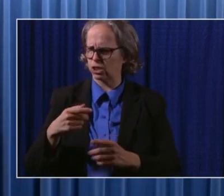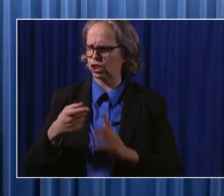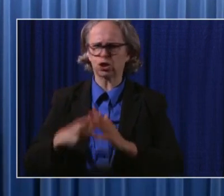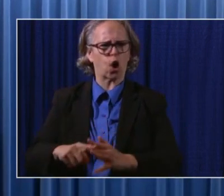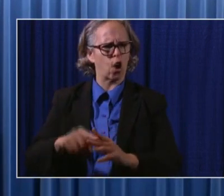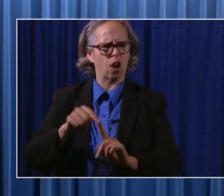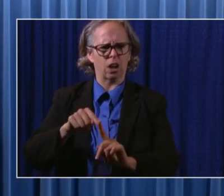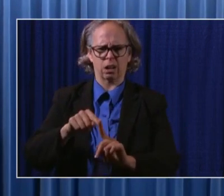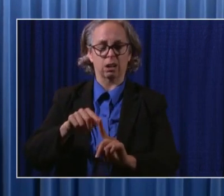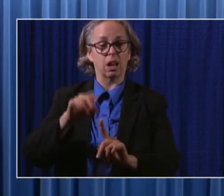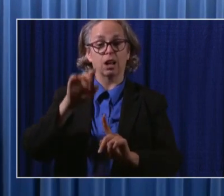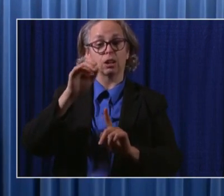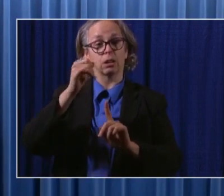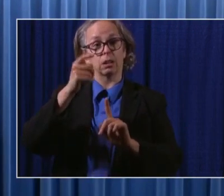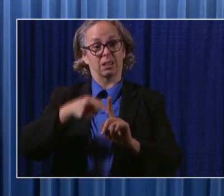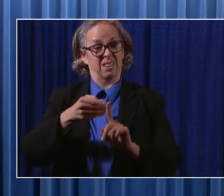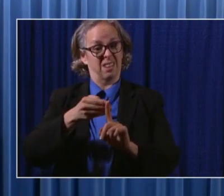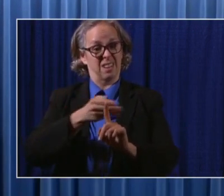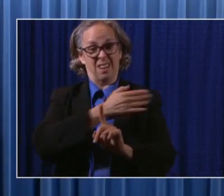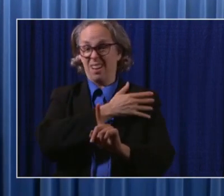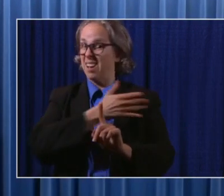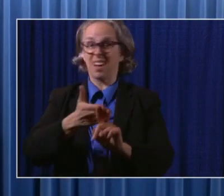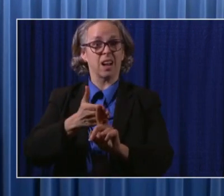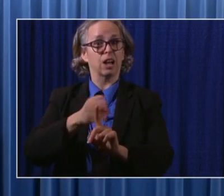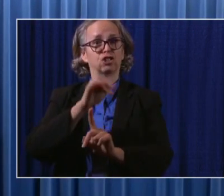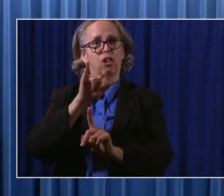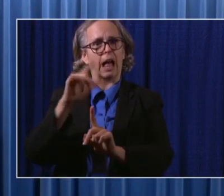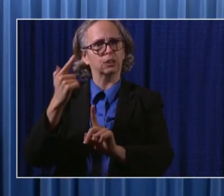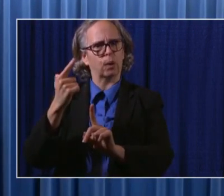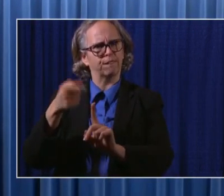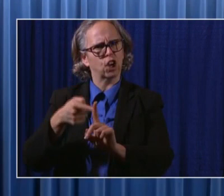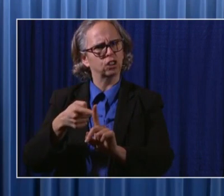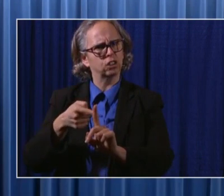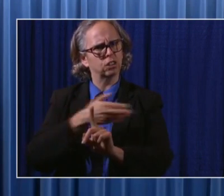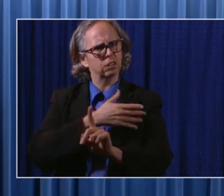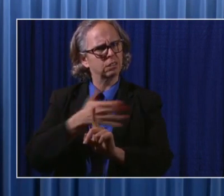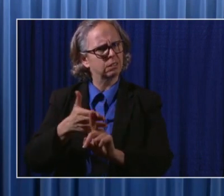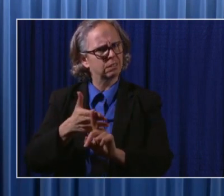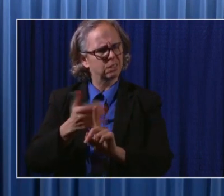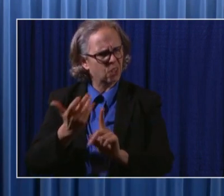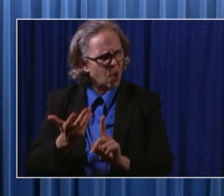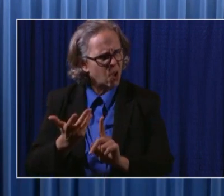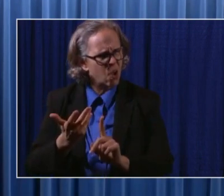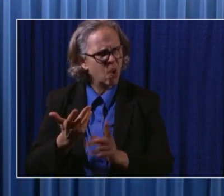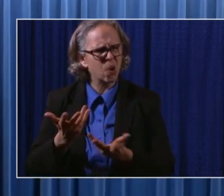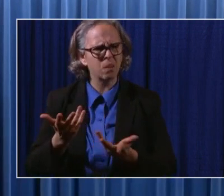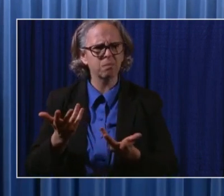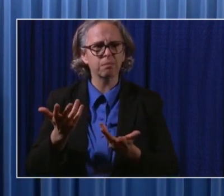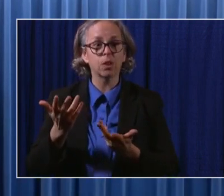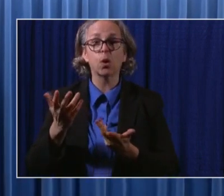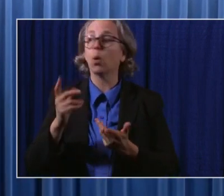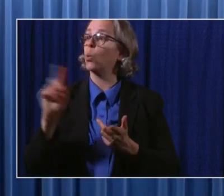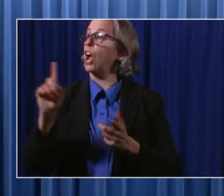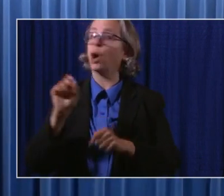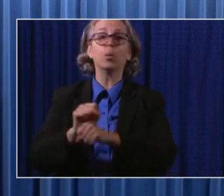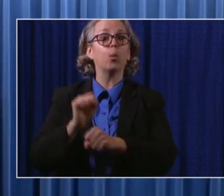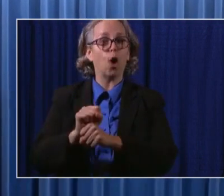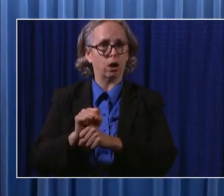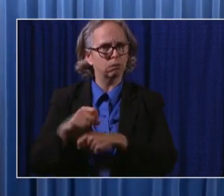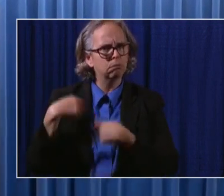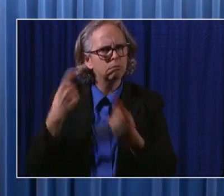home, where she called me, and managing her symptoms, which at this point are mild. We wish her